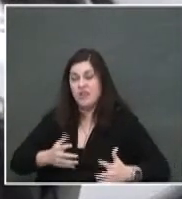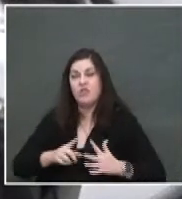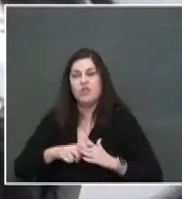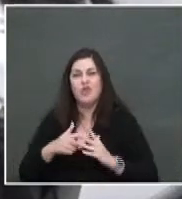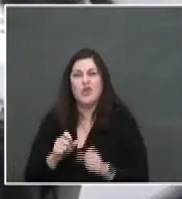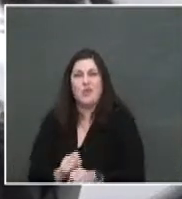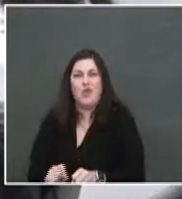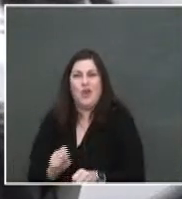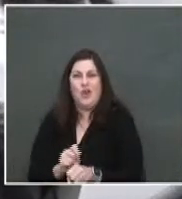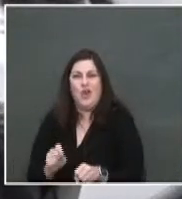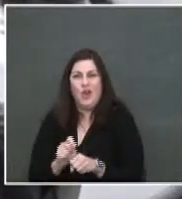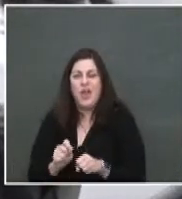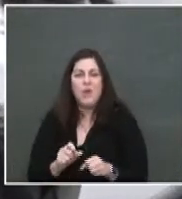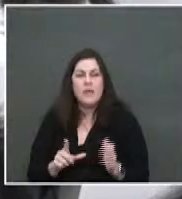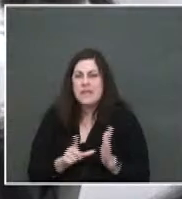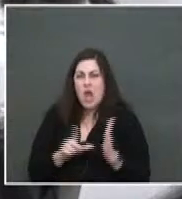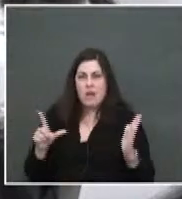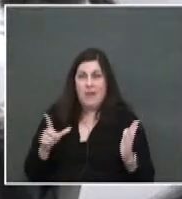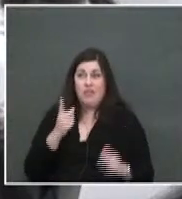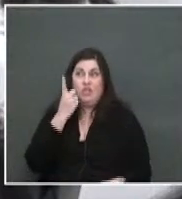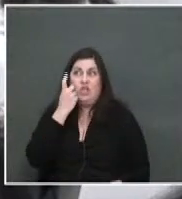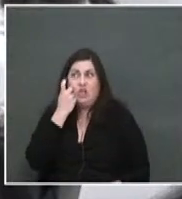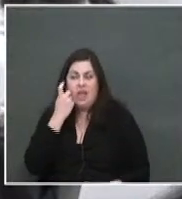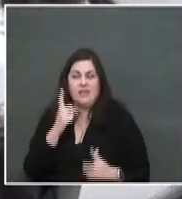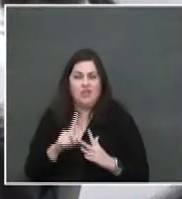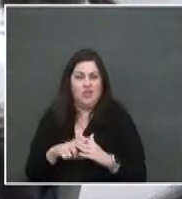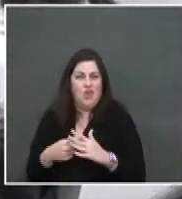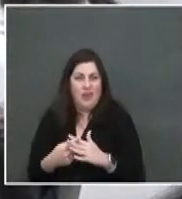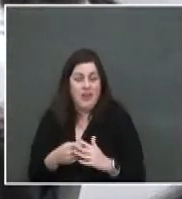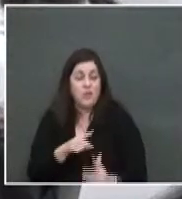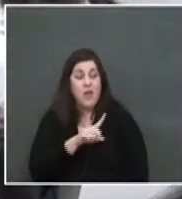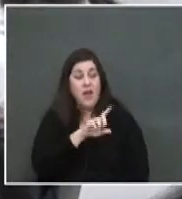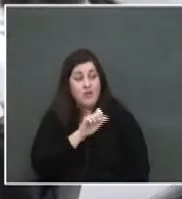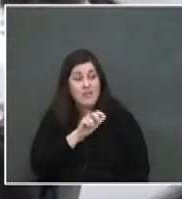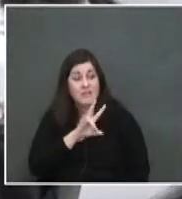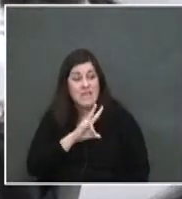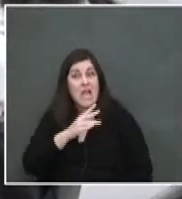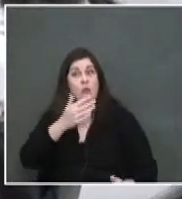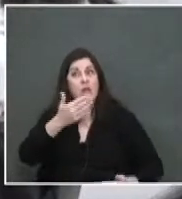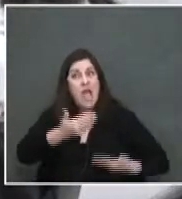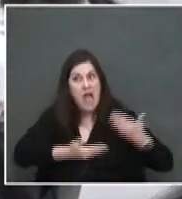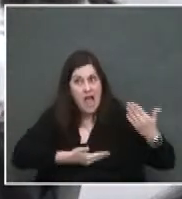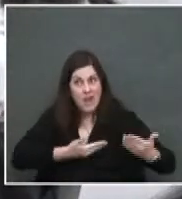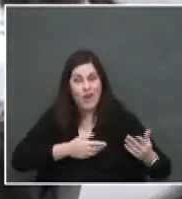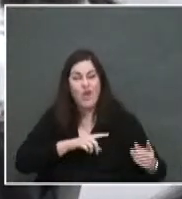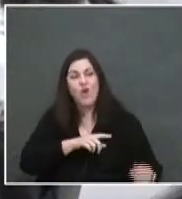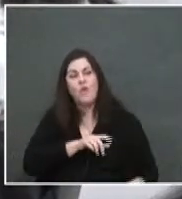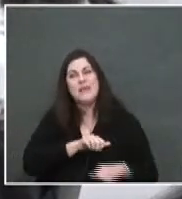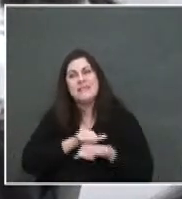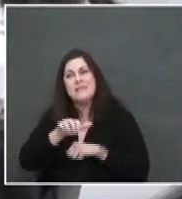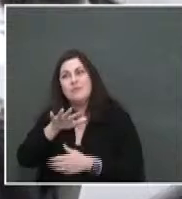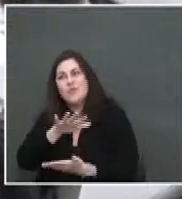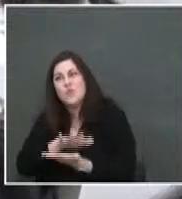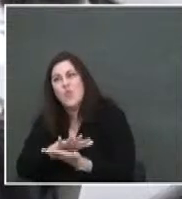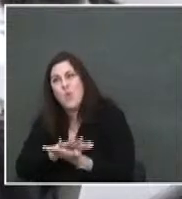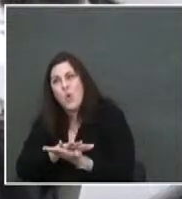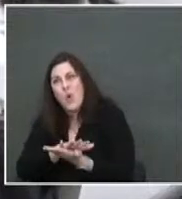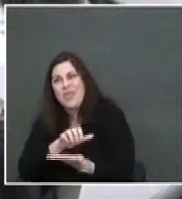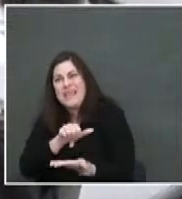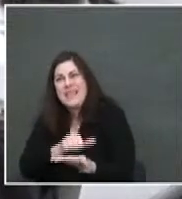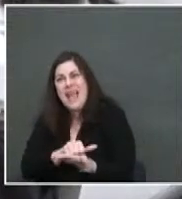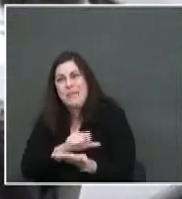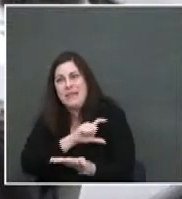all those 117 were just on the street, Yep. ready to go. They're just starting to get out of the academy now, just starting to get out on their own. So that